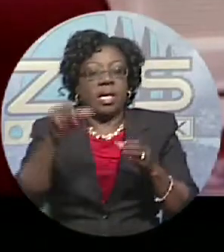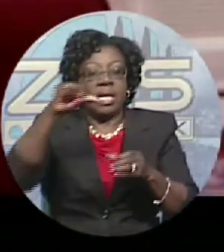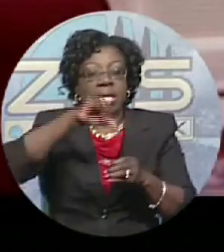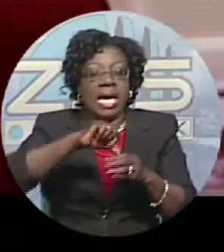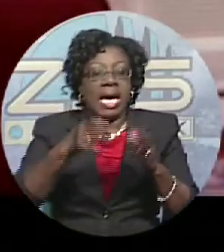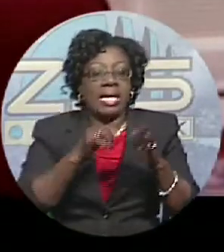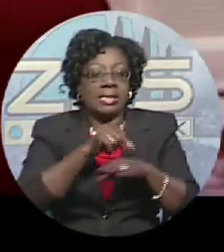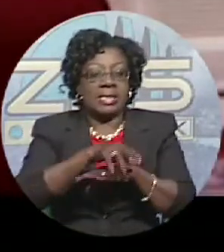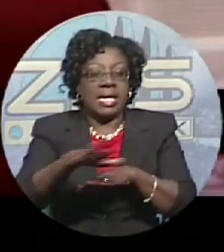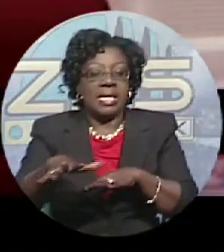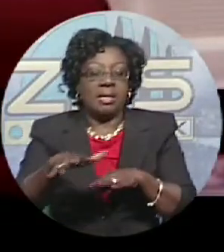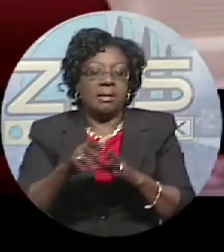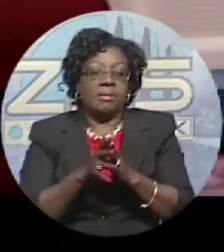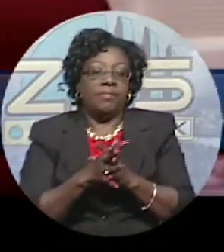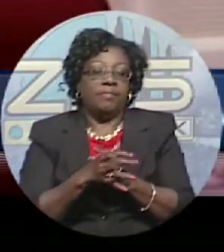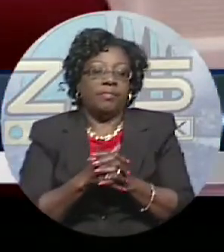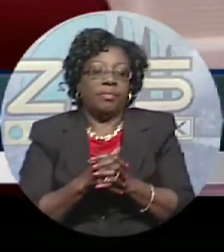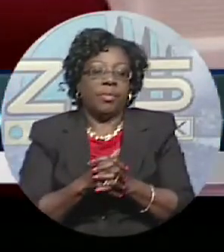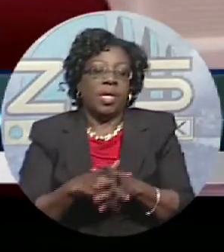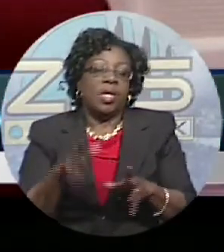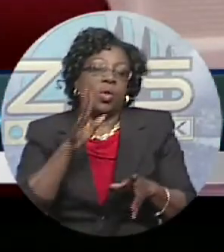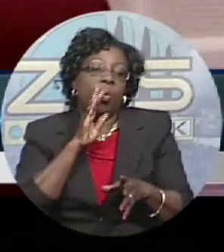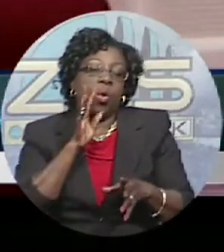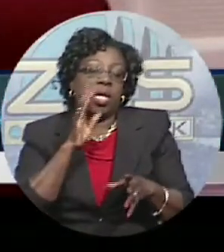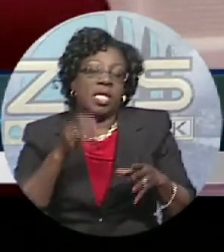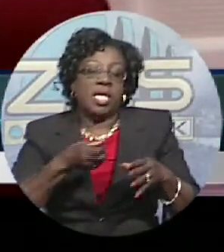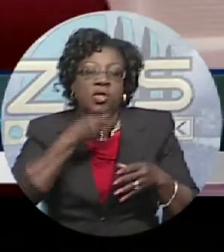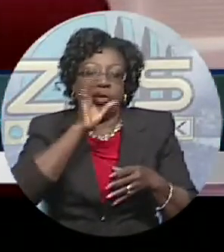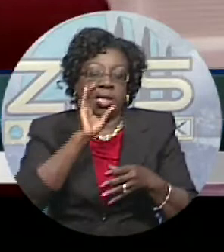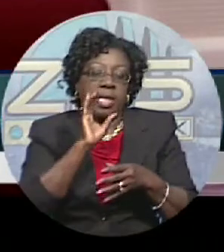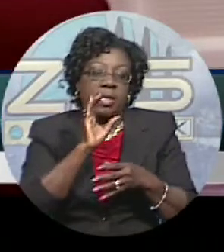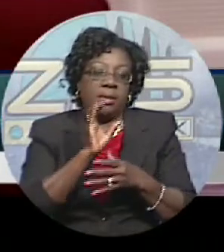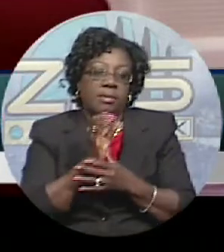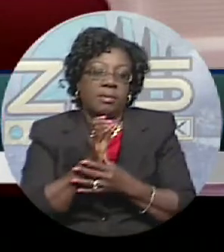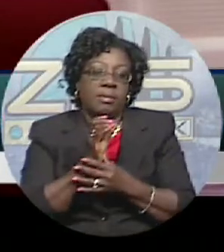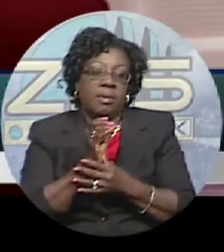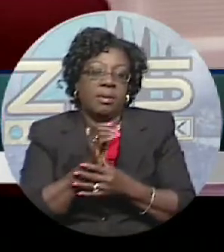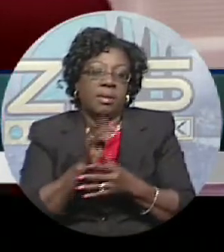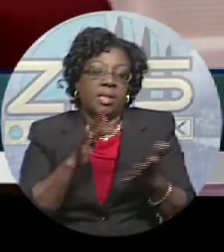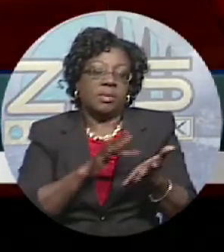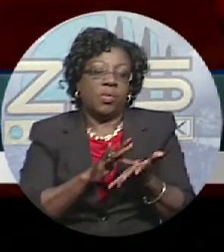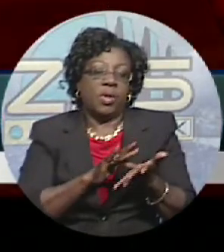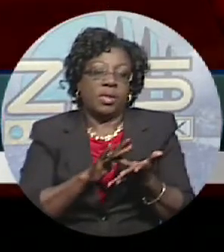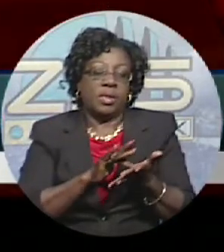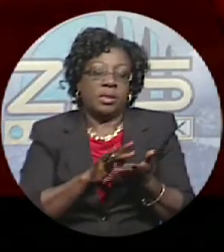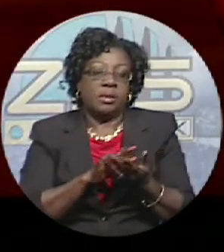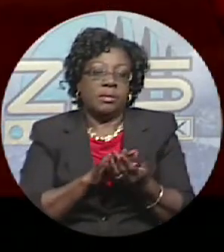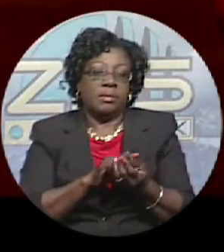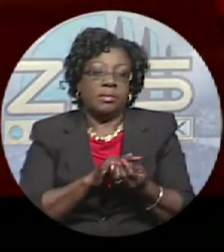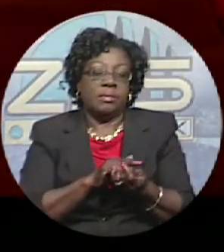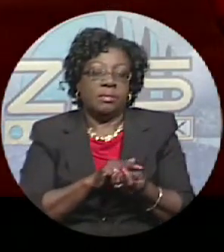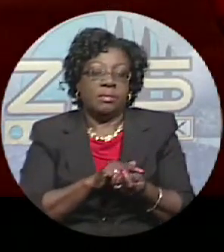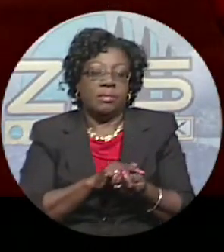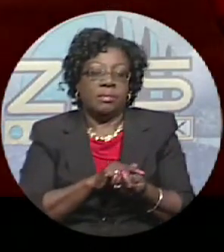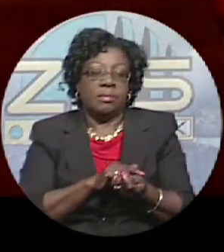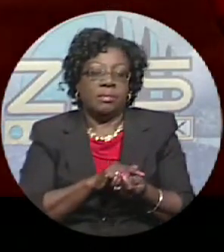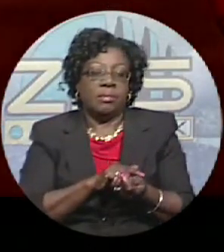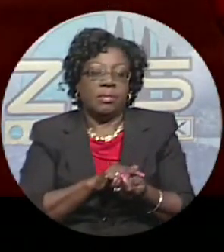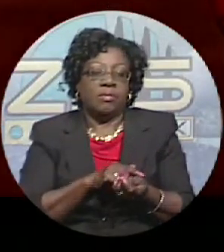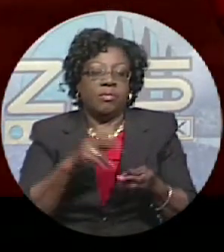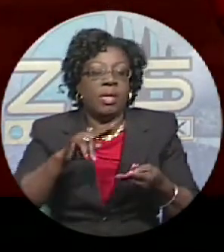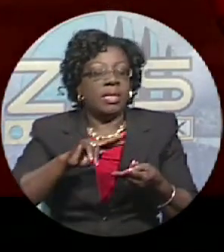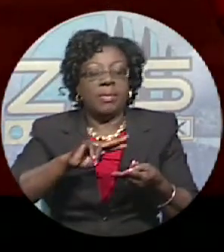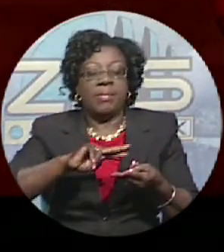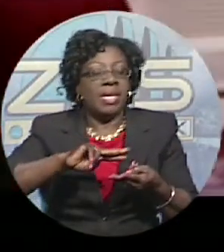them that the water they're drinking is poison? And you talk to them about any number of